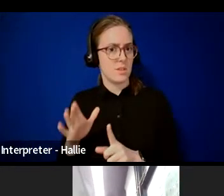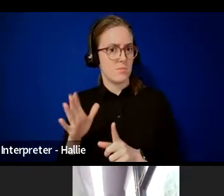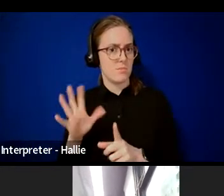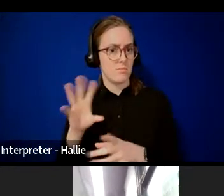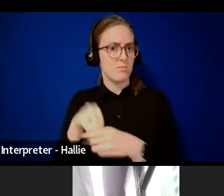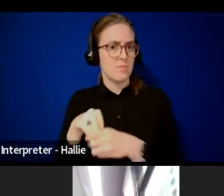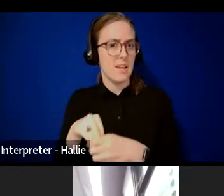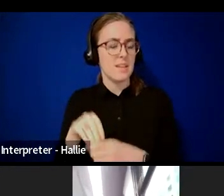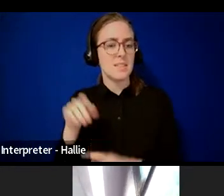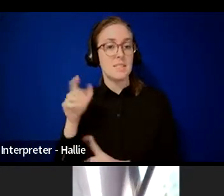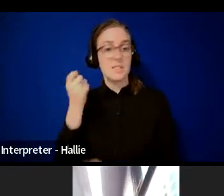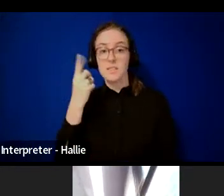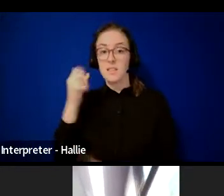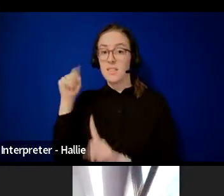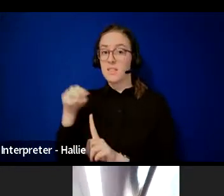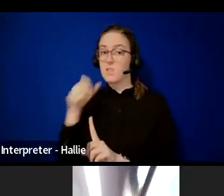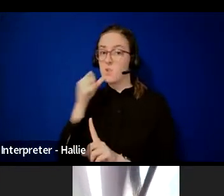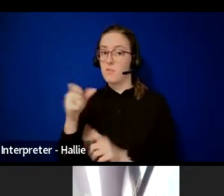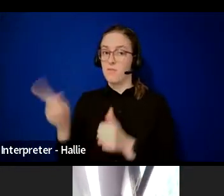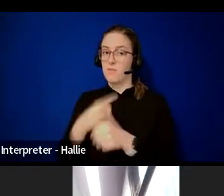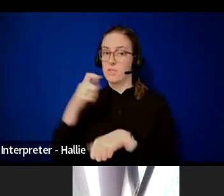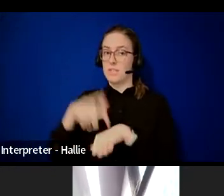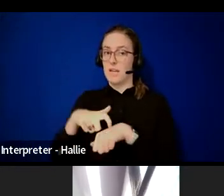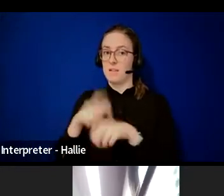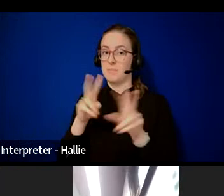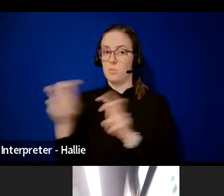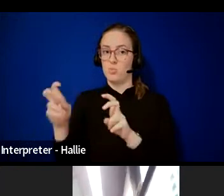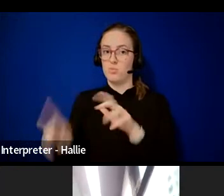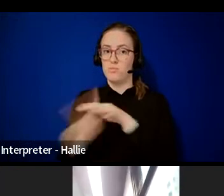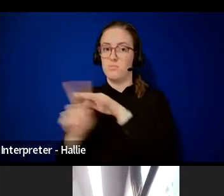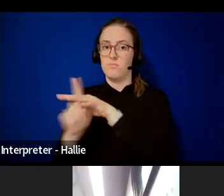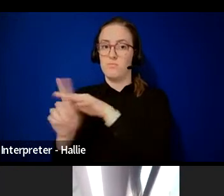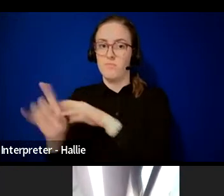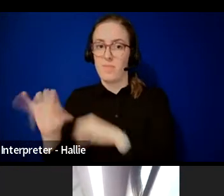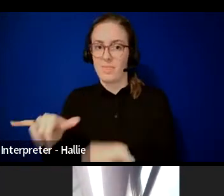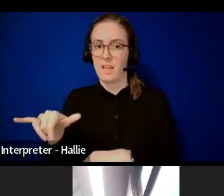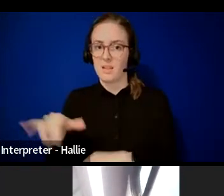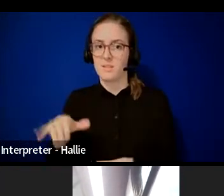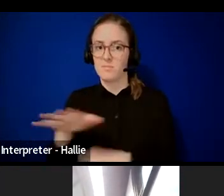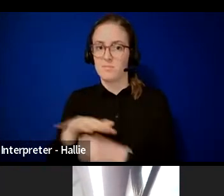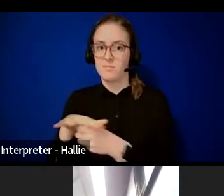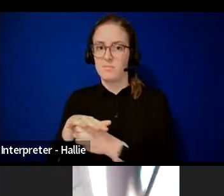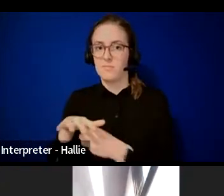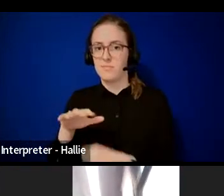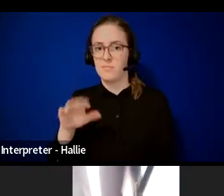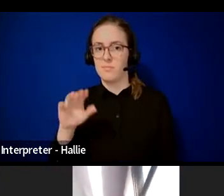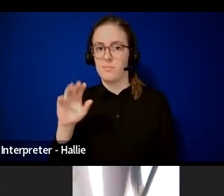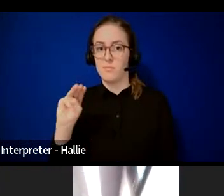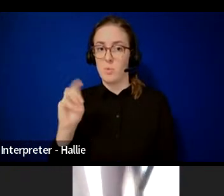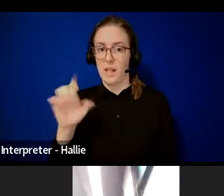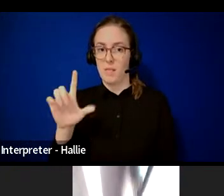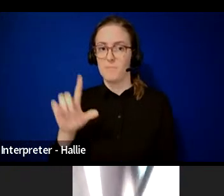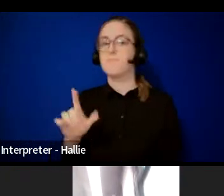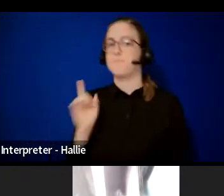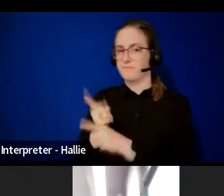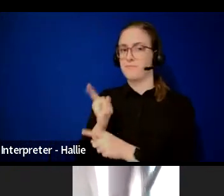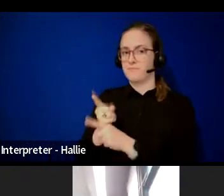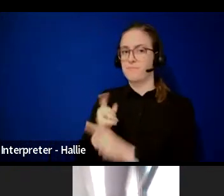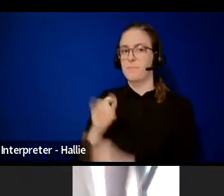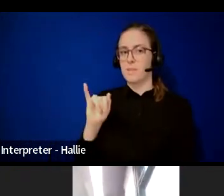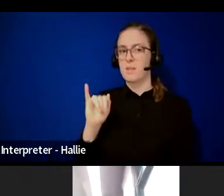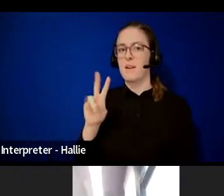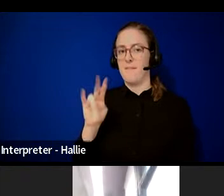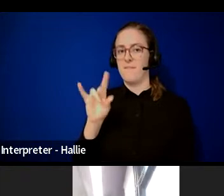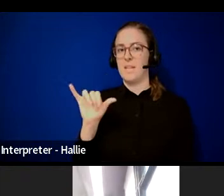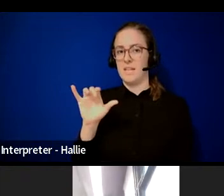first time there's been some issues at that motel. You're absolutely right. Ivy City Motel